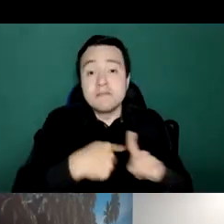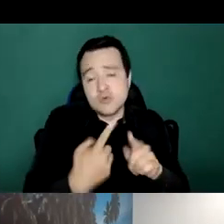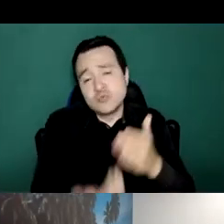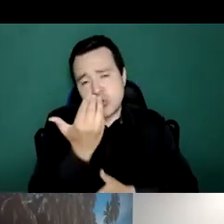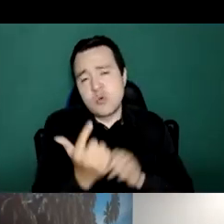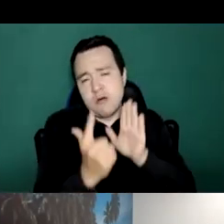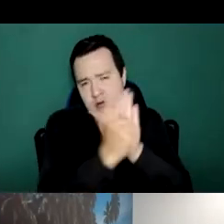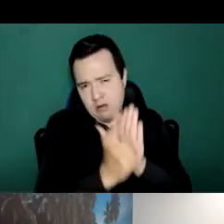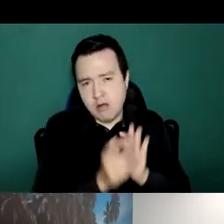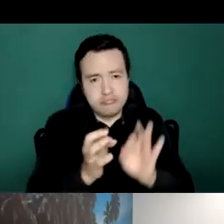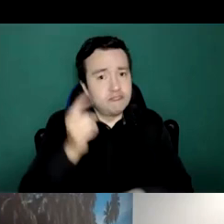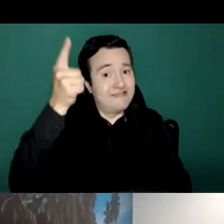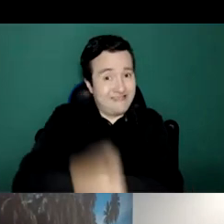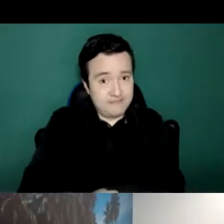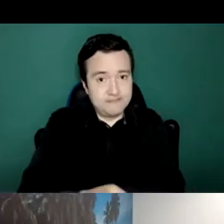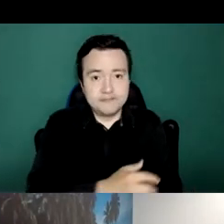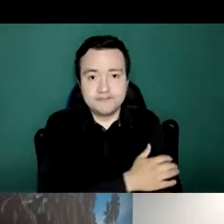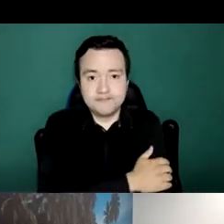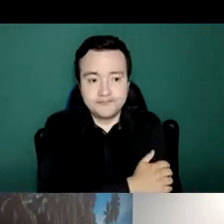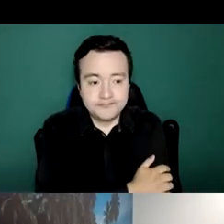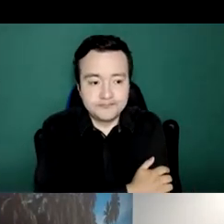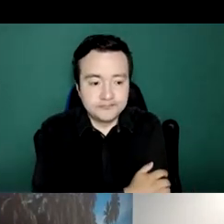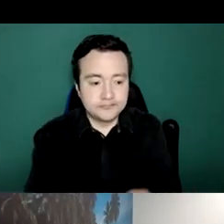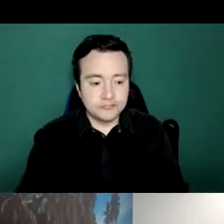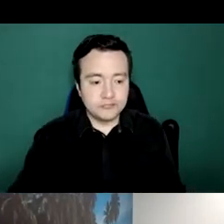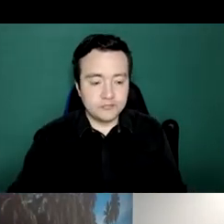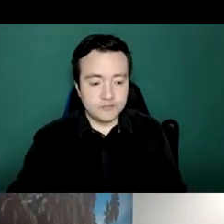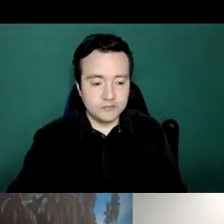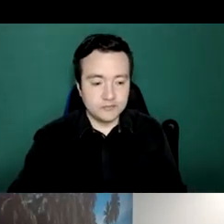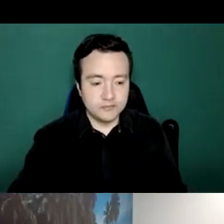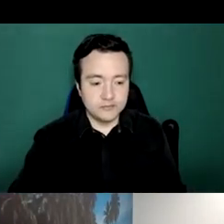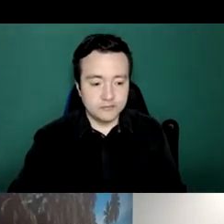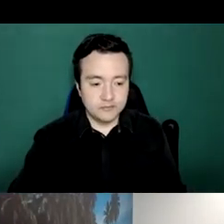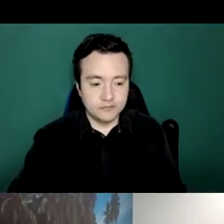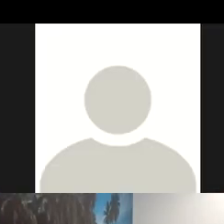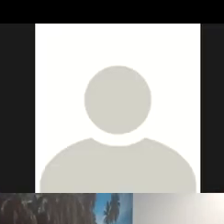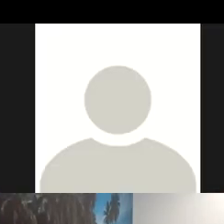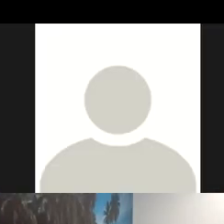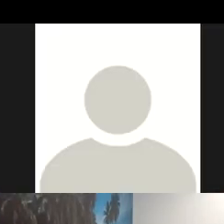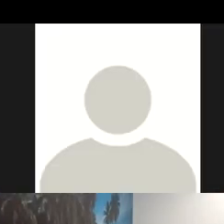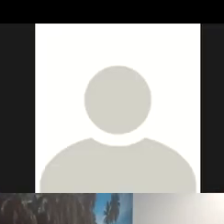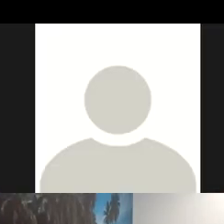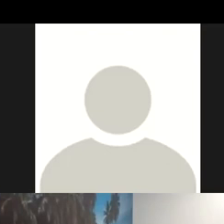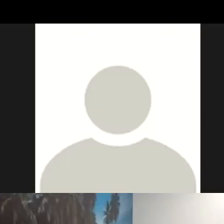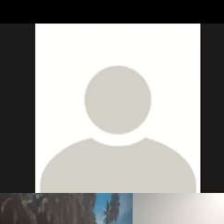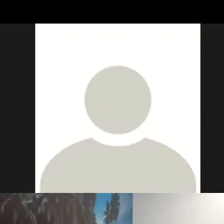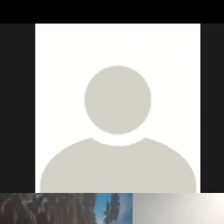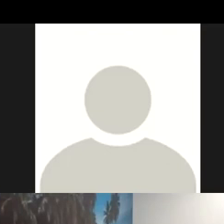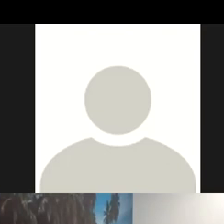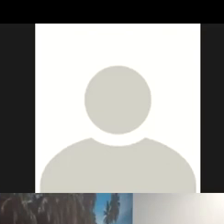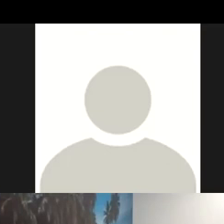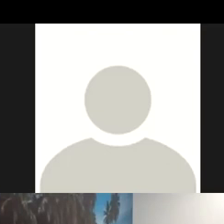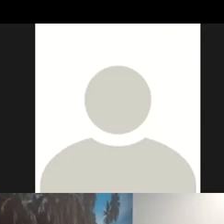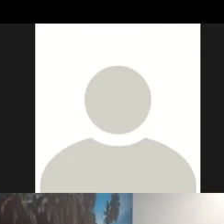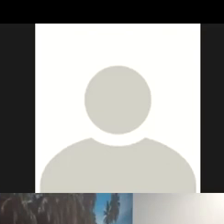now enshrined in law meaning that it is a binding aspect of the law that didn't exist before and another law enacted